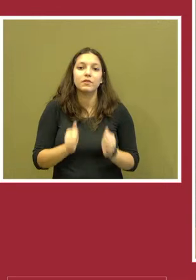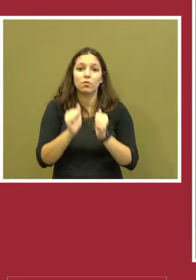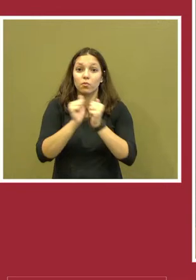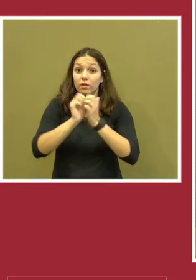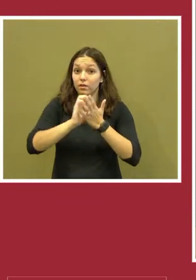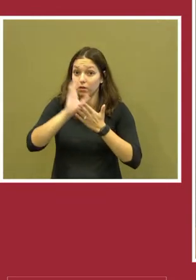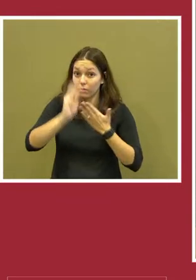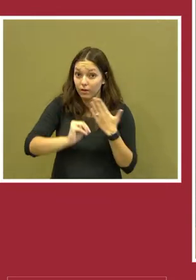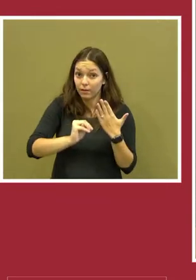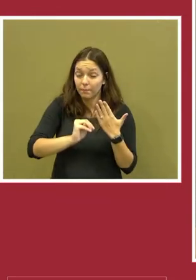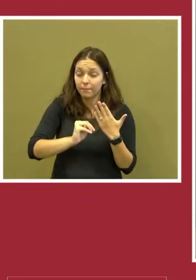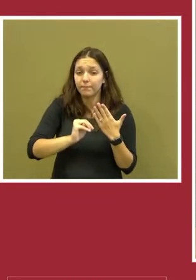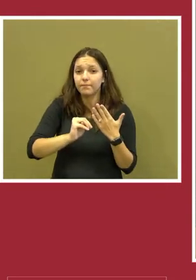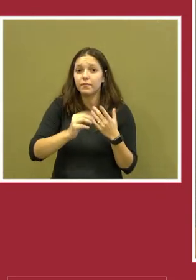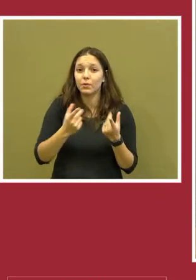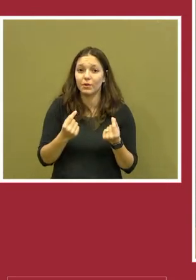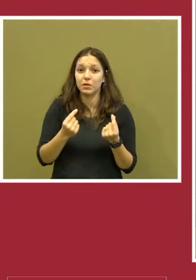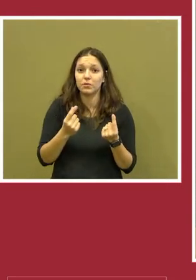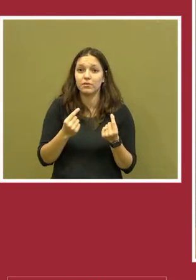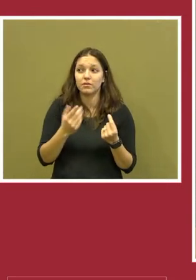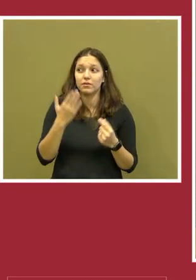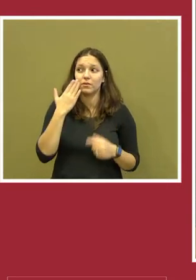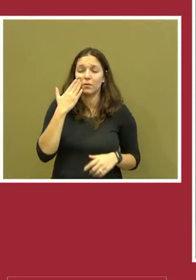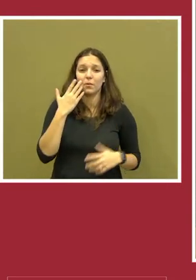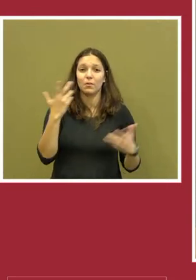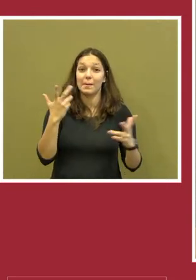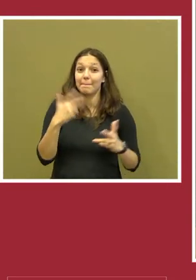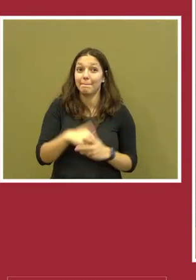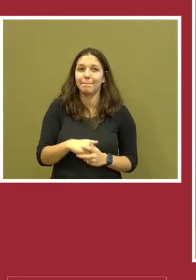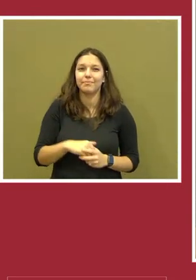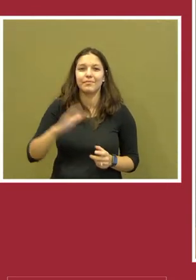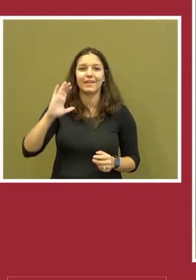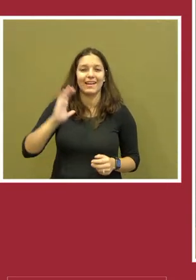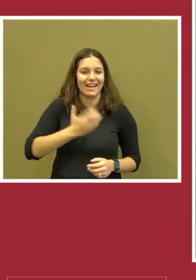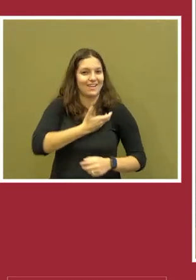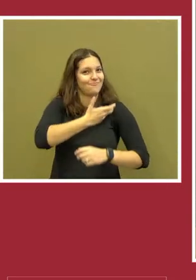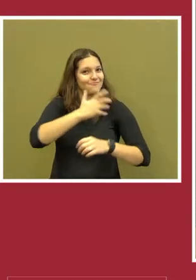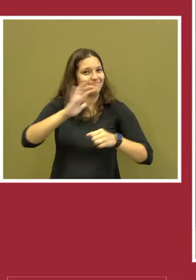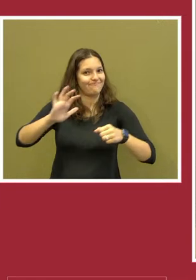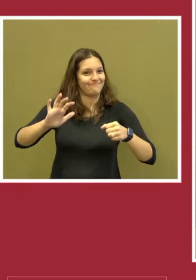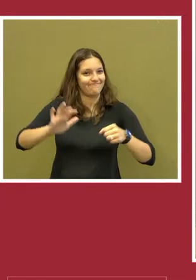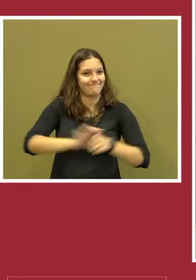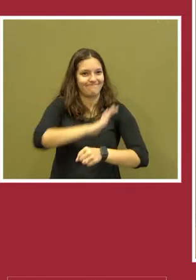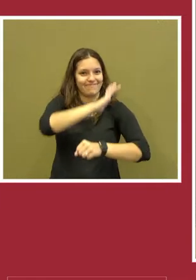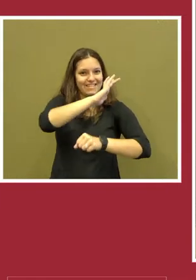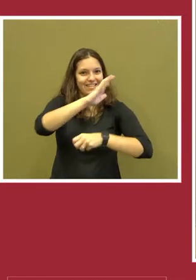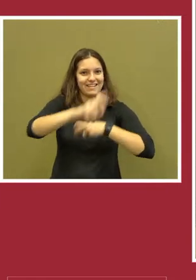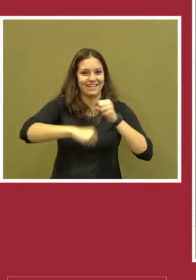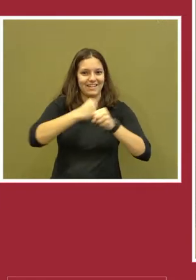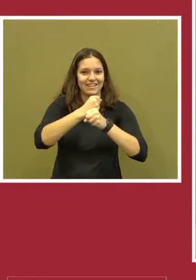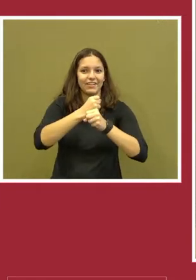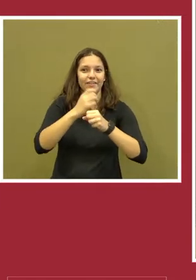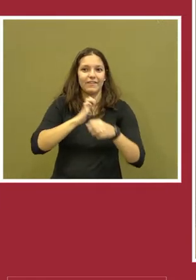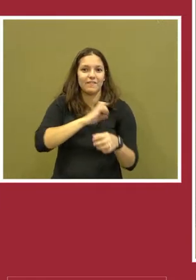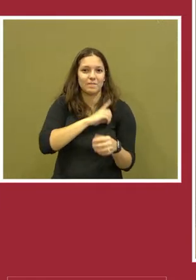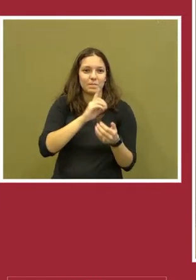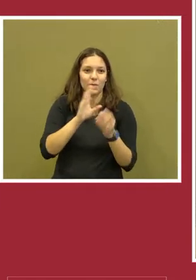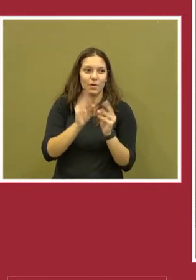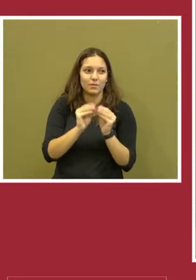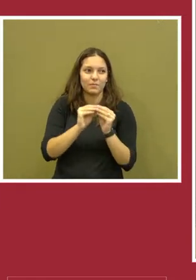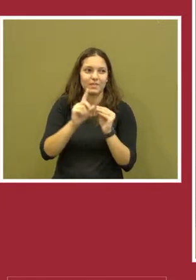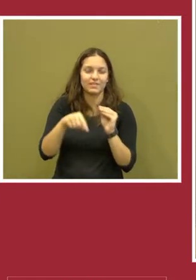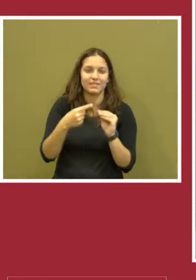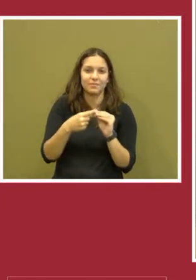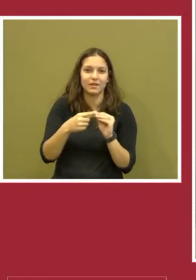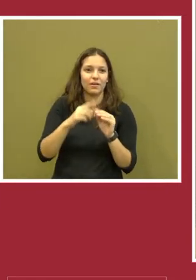curriculum and what we're doing, you know what? That's what our entire year of board meetings is about, because